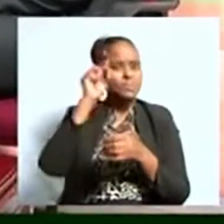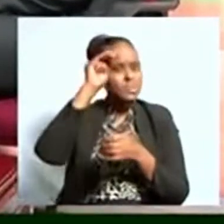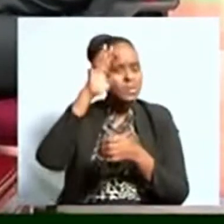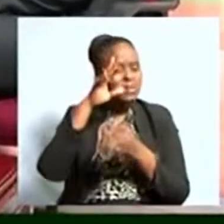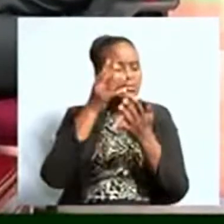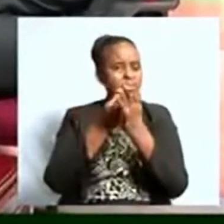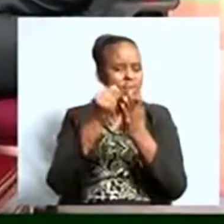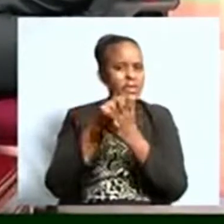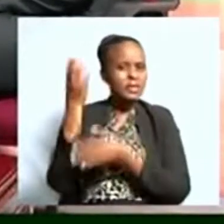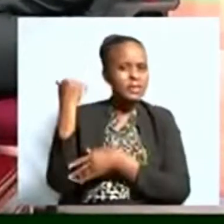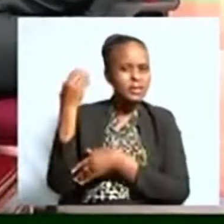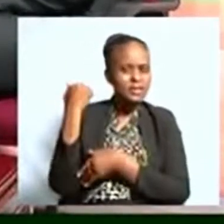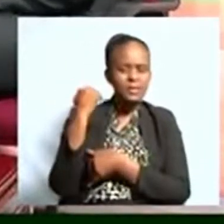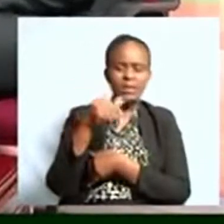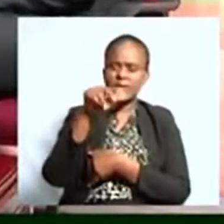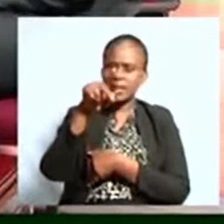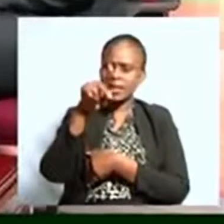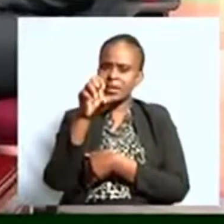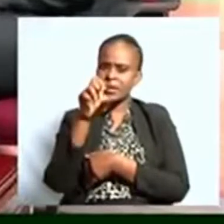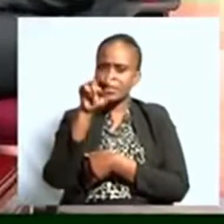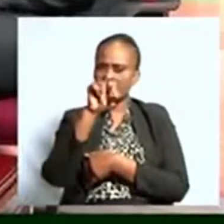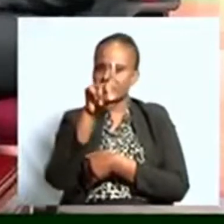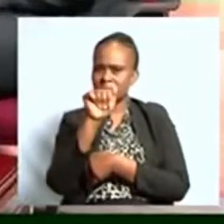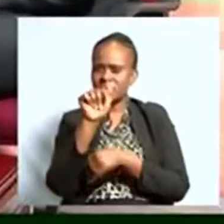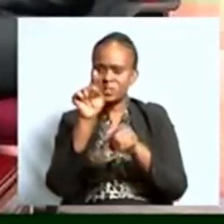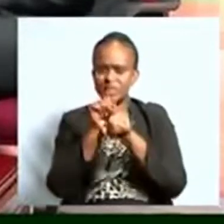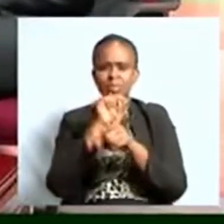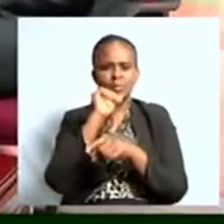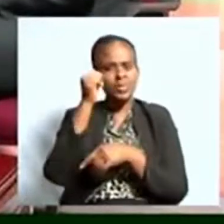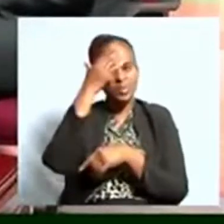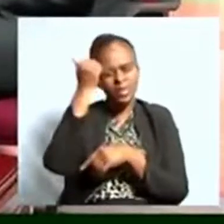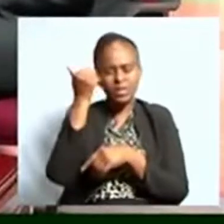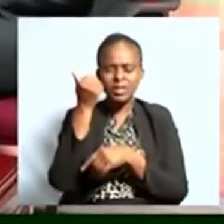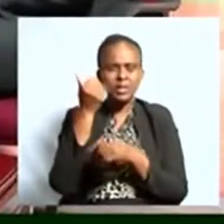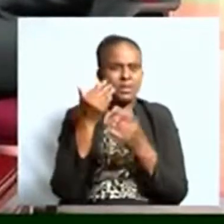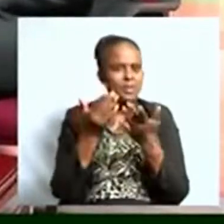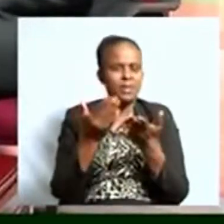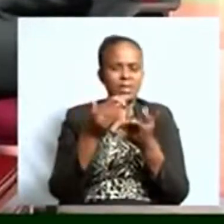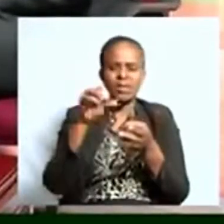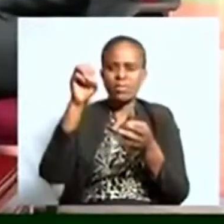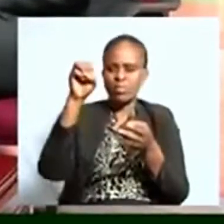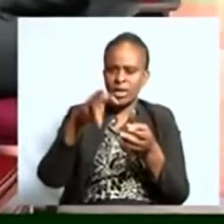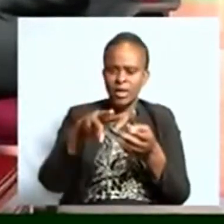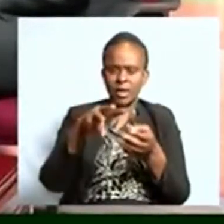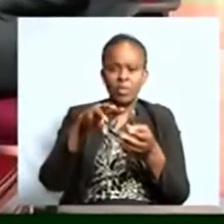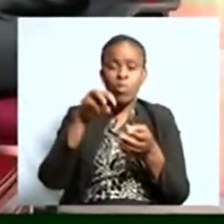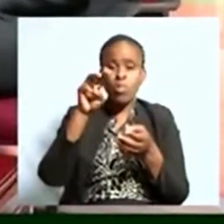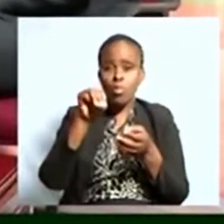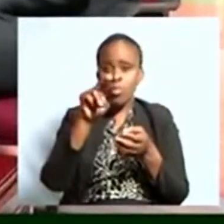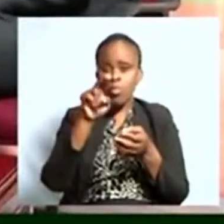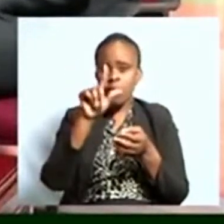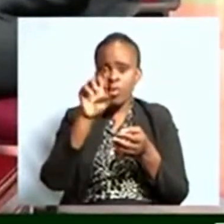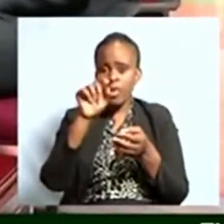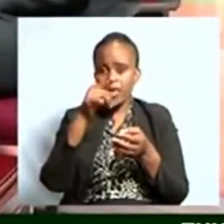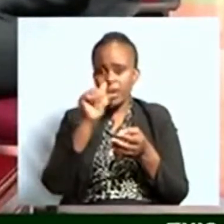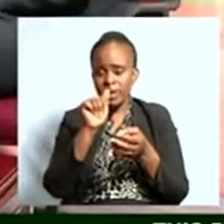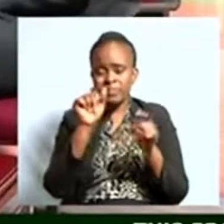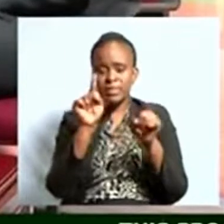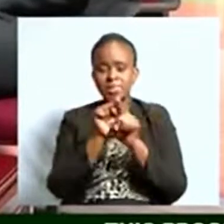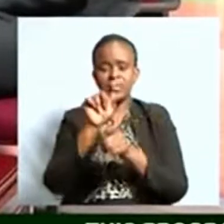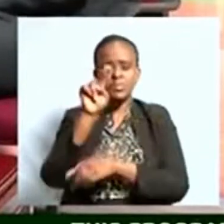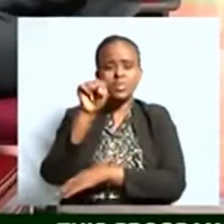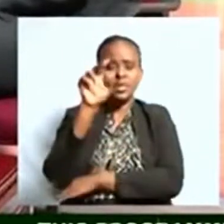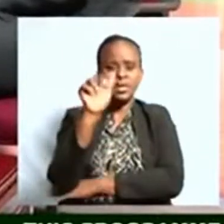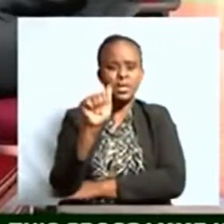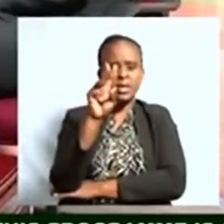then, Ronald Penza, did save. And not forgetting Sonny Mulenga, Edith Nawakwi. We also had